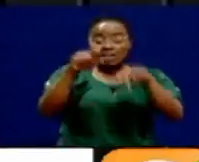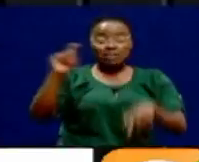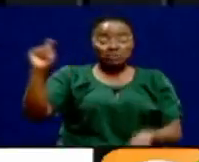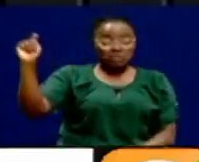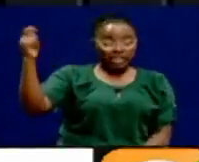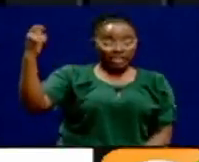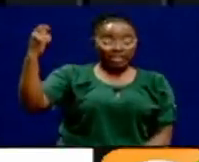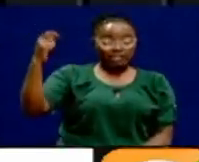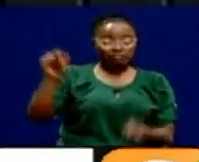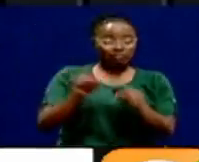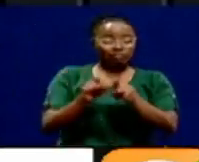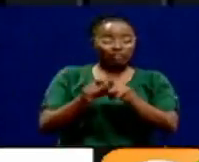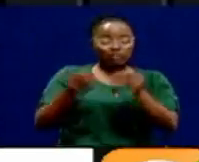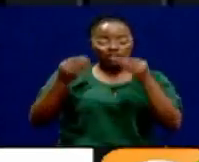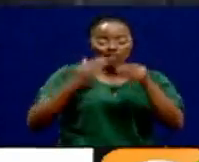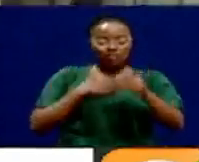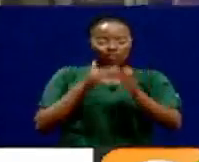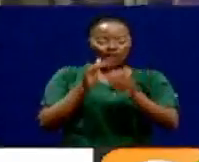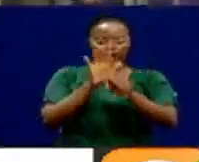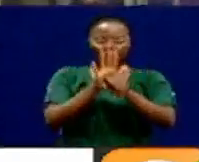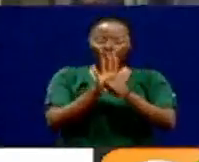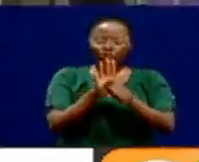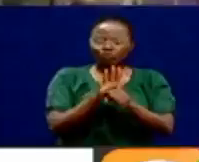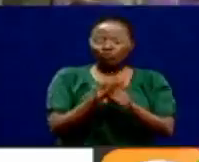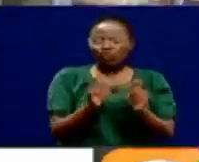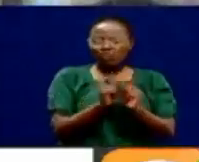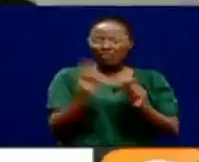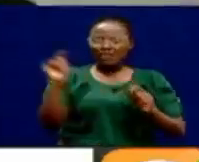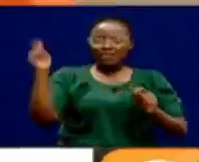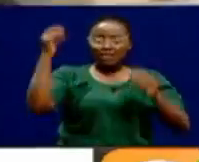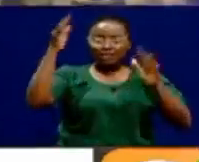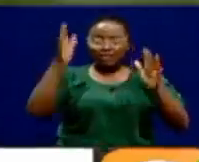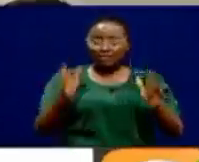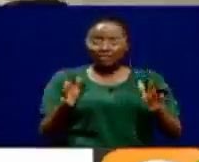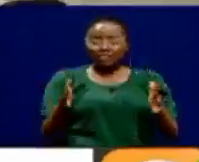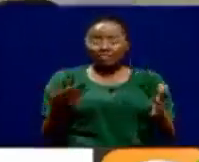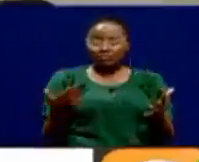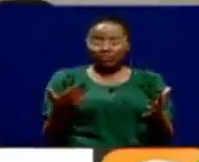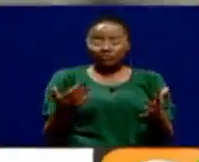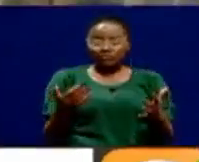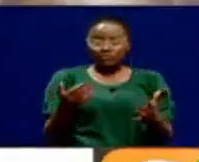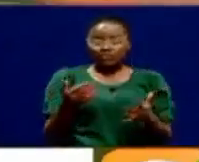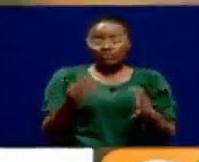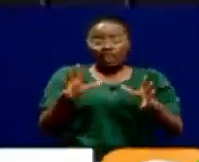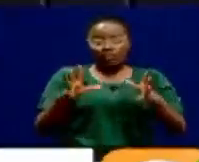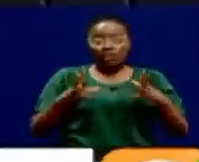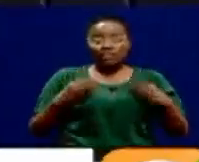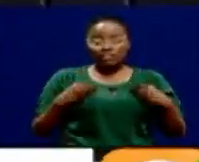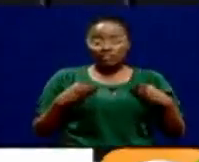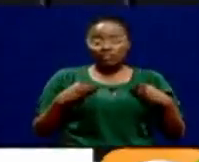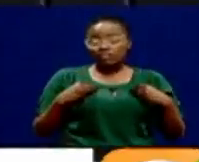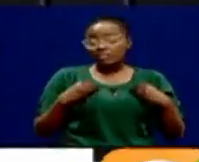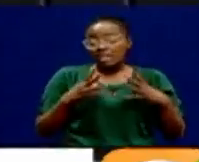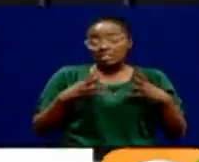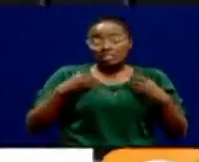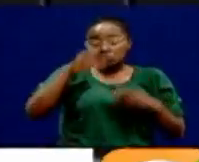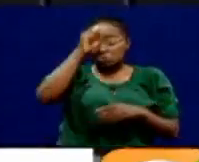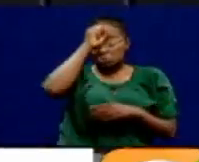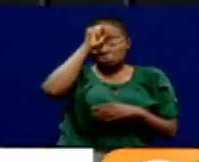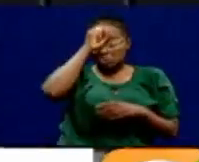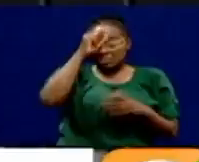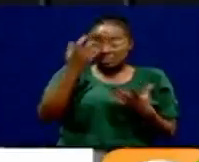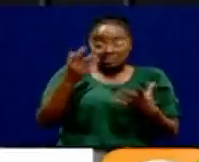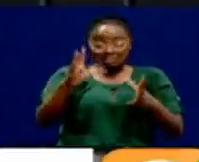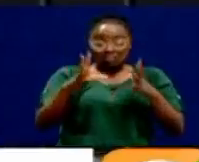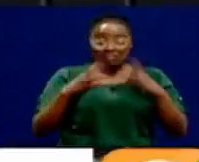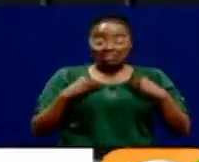Kenya also gives me a lot of pain. Kenyans have come to accept mediocrity, have come